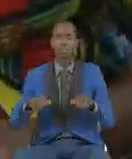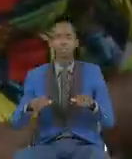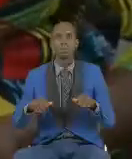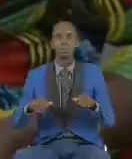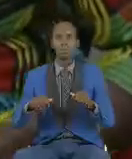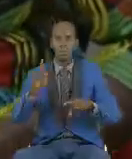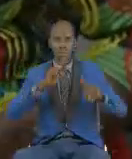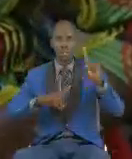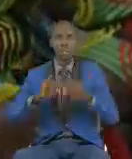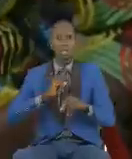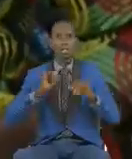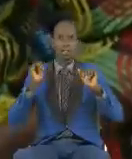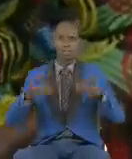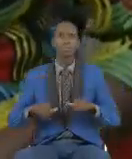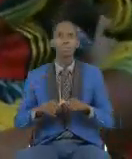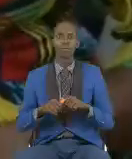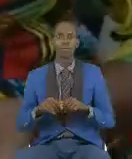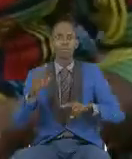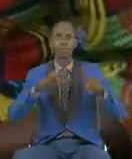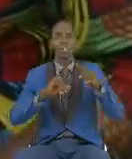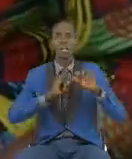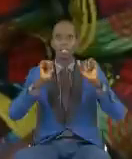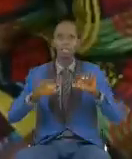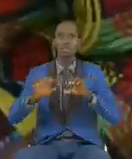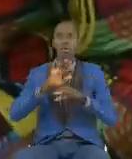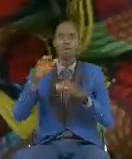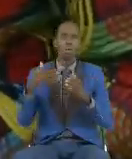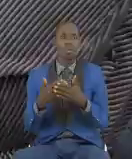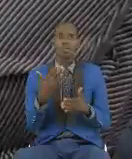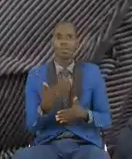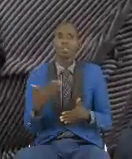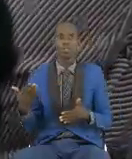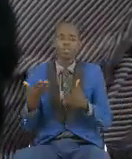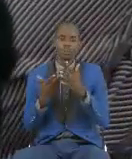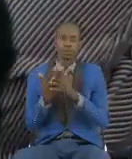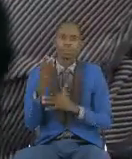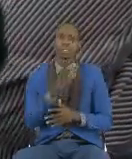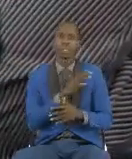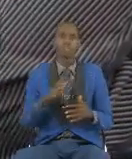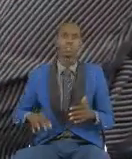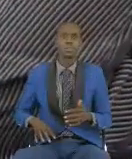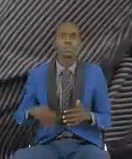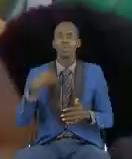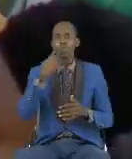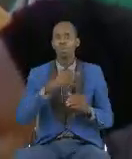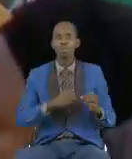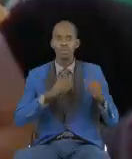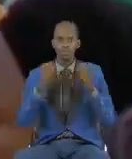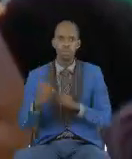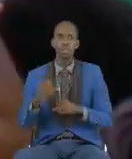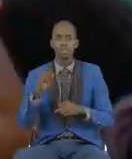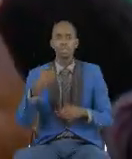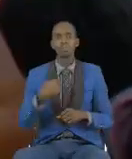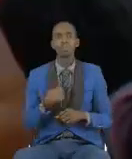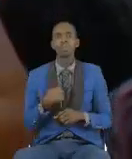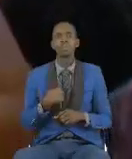can. I can do all things through Christ who strengthens me. What God